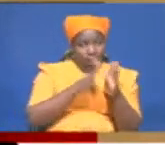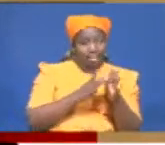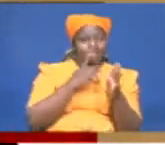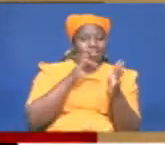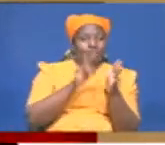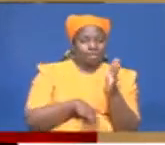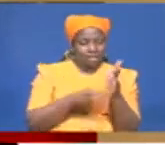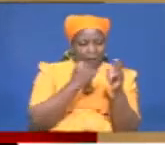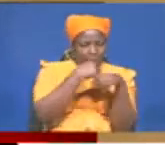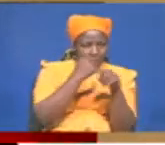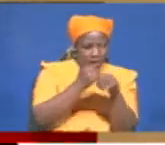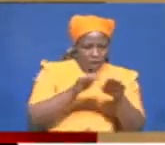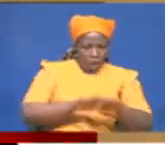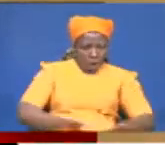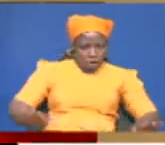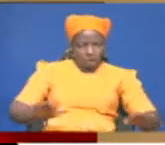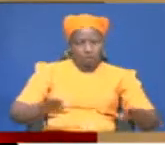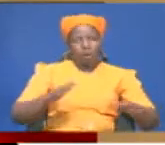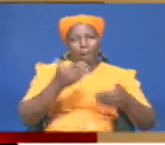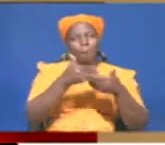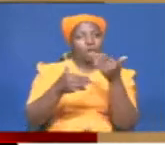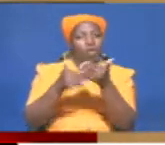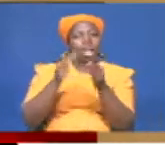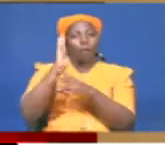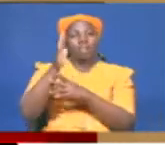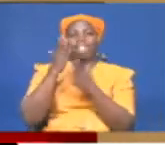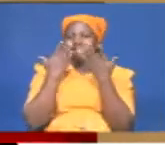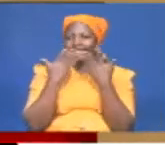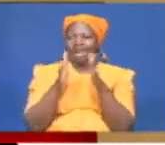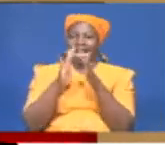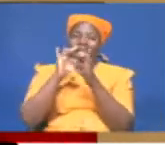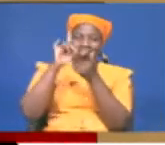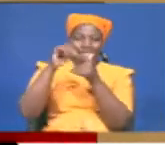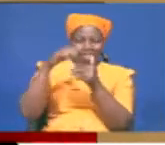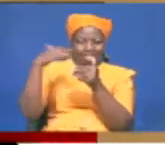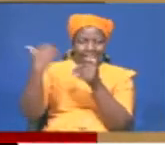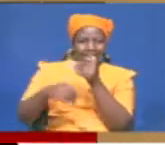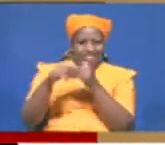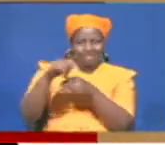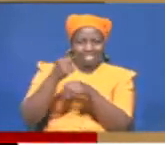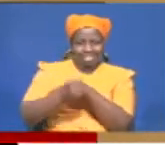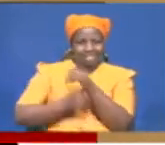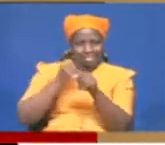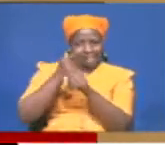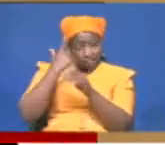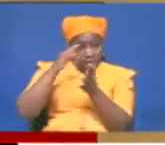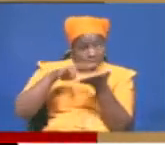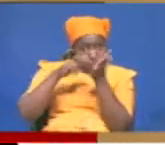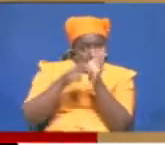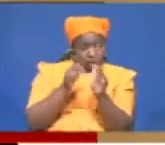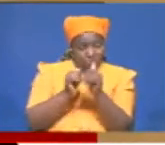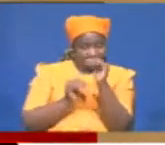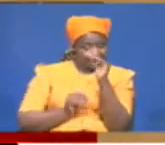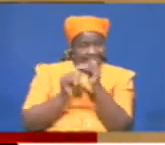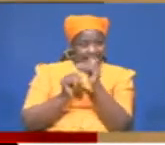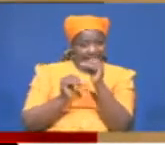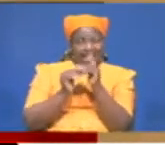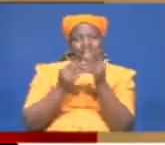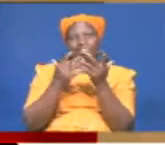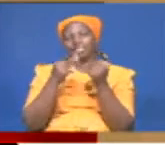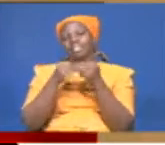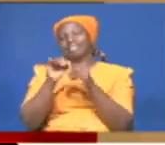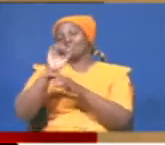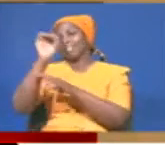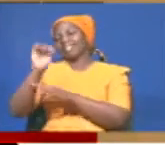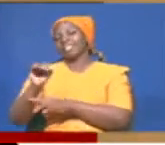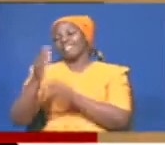the horizontal infrastructure would be finalized by the end of this year for the project that is currently 80% complete. Now, reporter